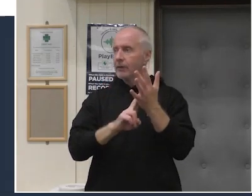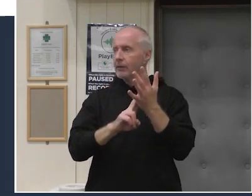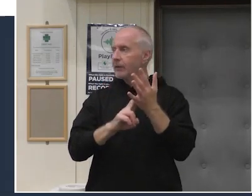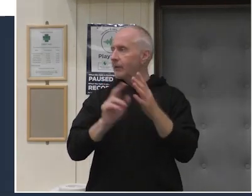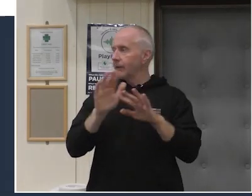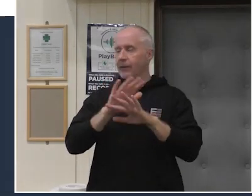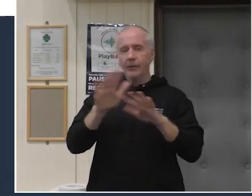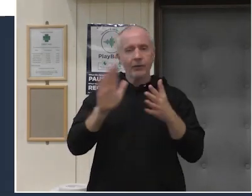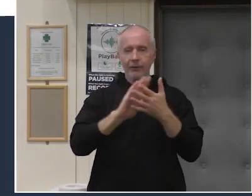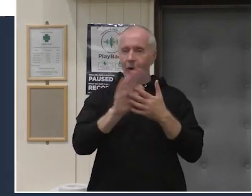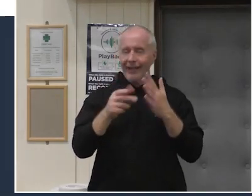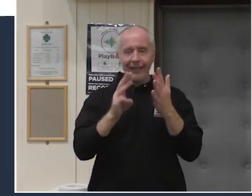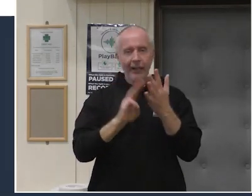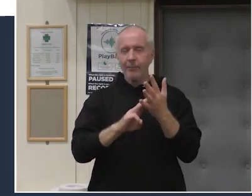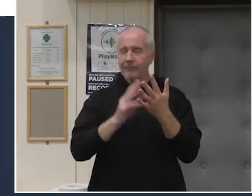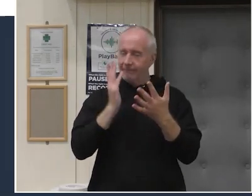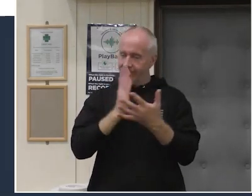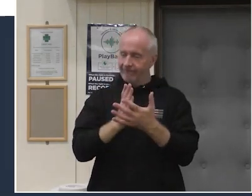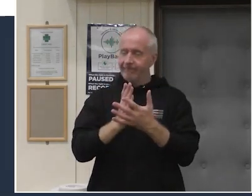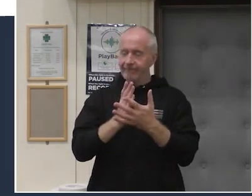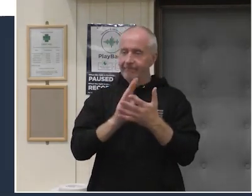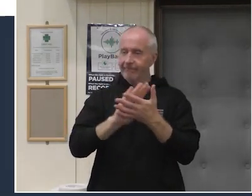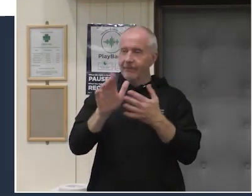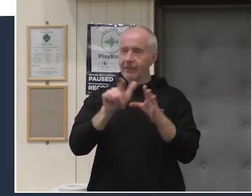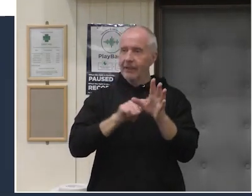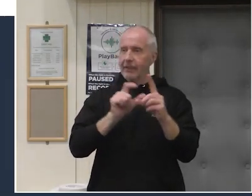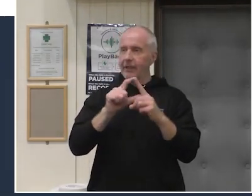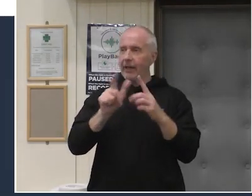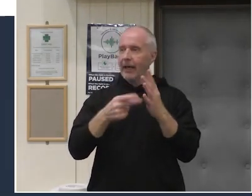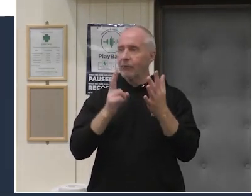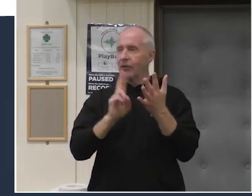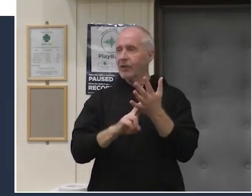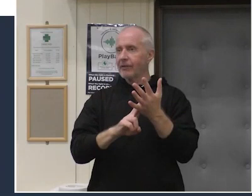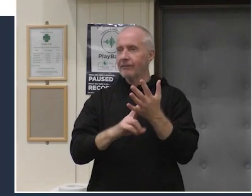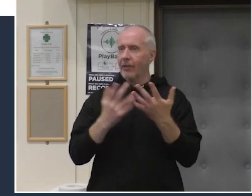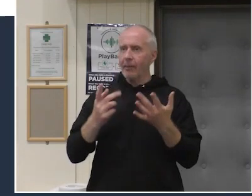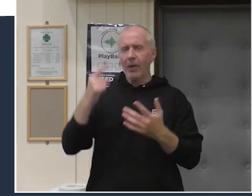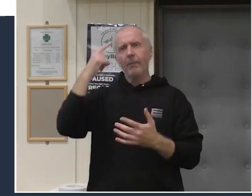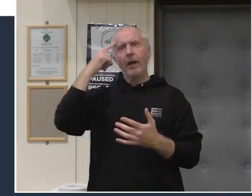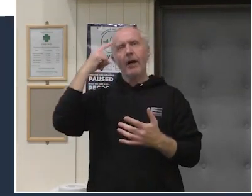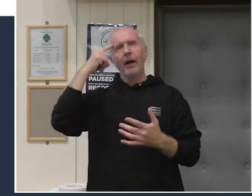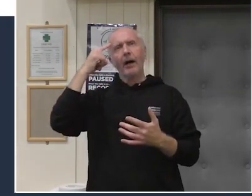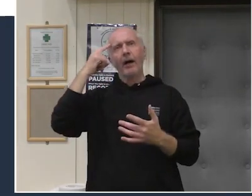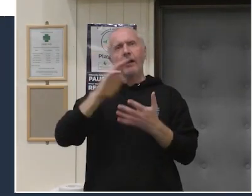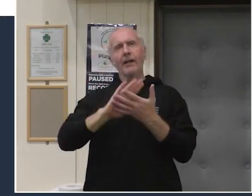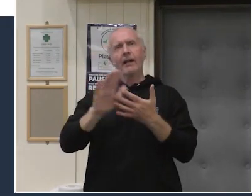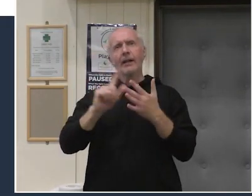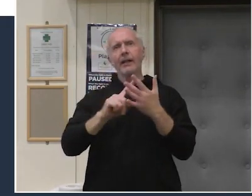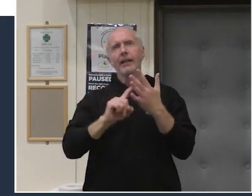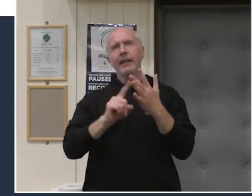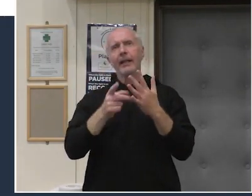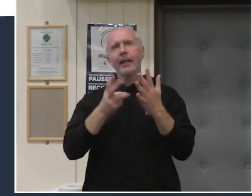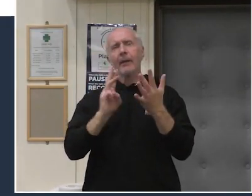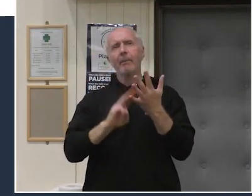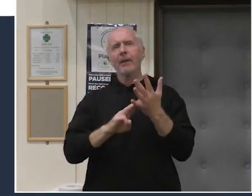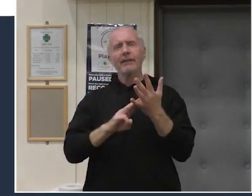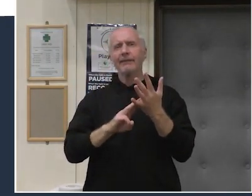It's definitely hydrogen. Sorry, I've got helium on the brain at the minute. We've been having a lot of conversations about it at work.